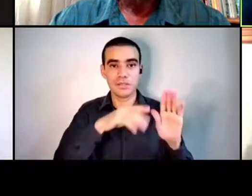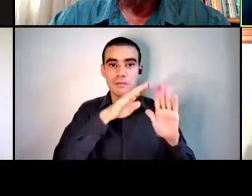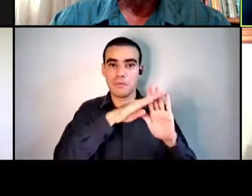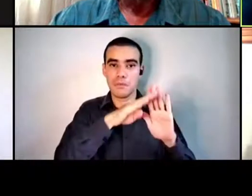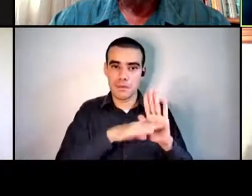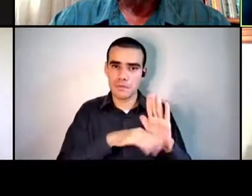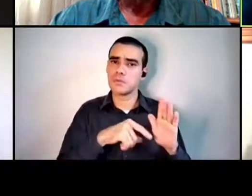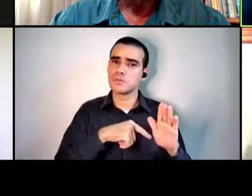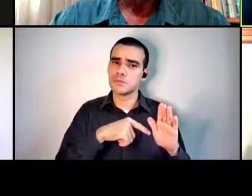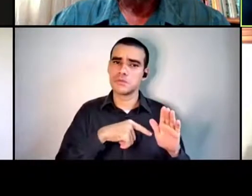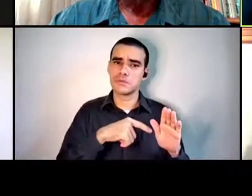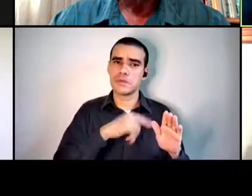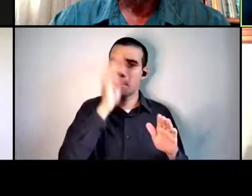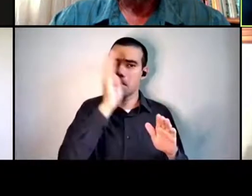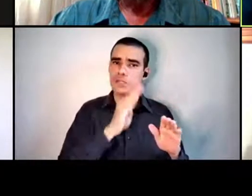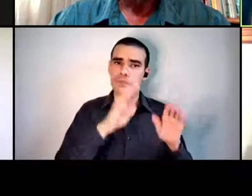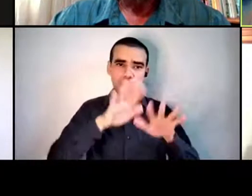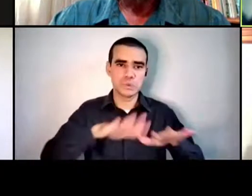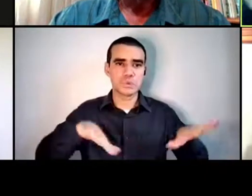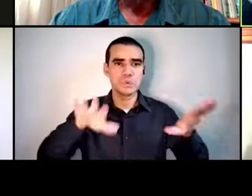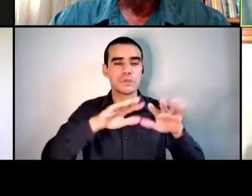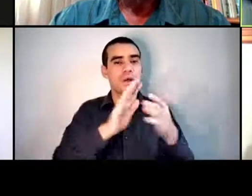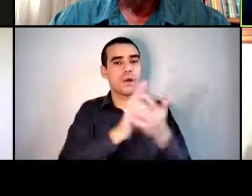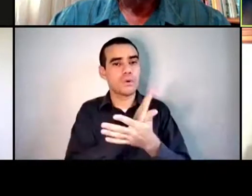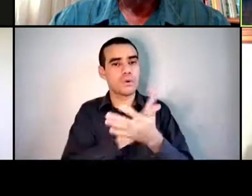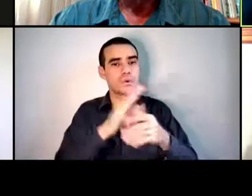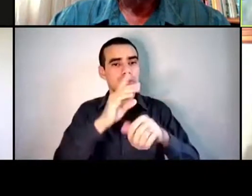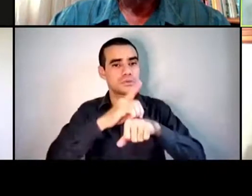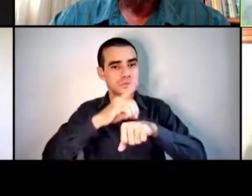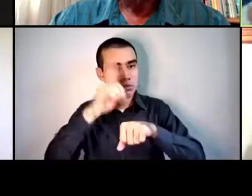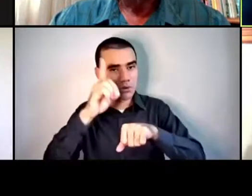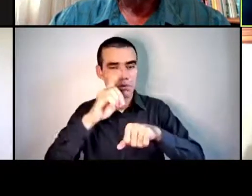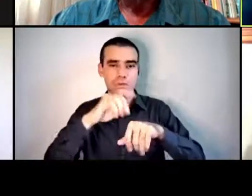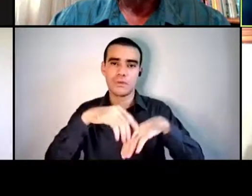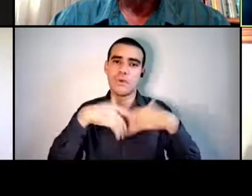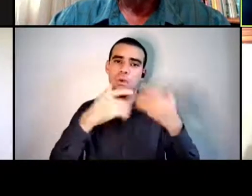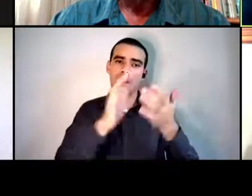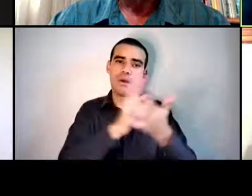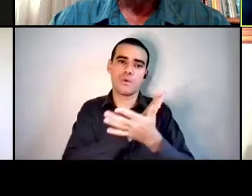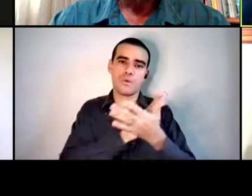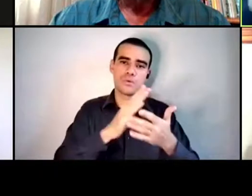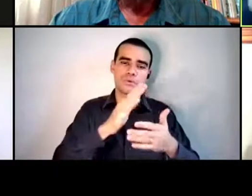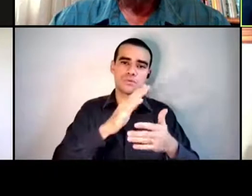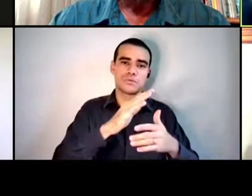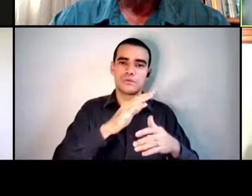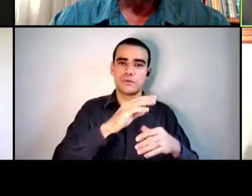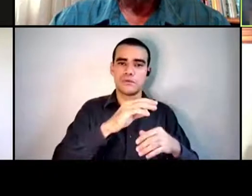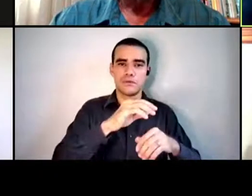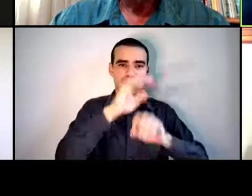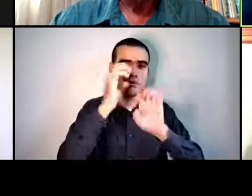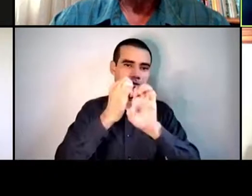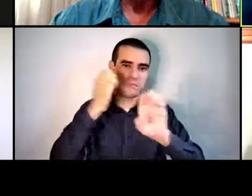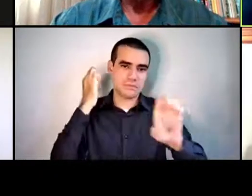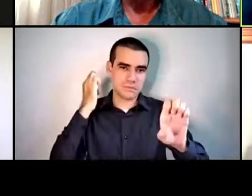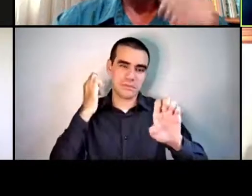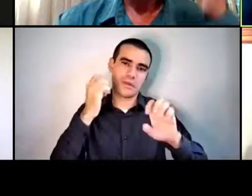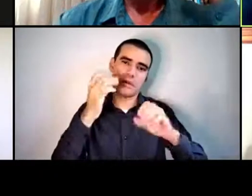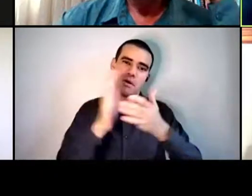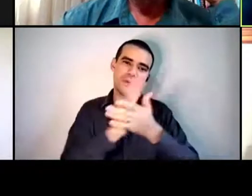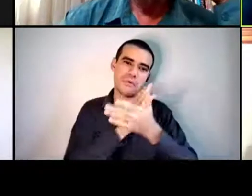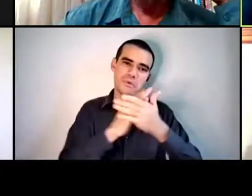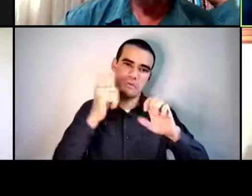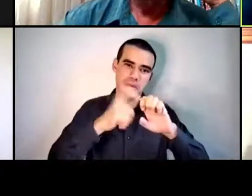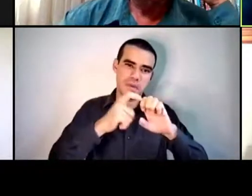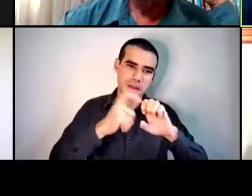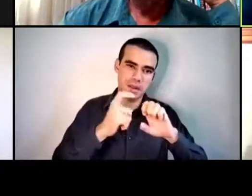we have people mapped from this country that are all over Brazil, some with doctorate, and there are people in